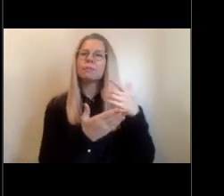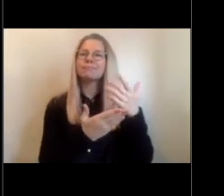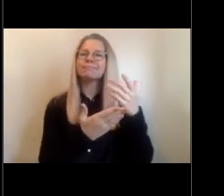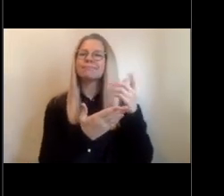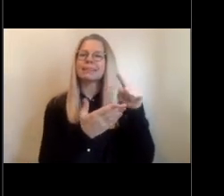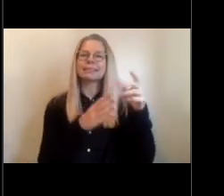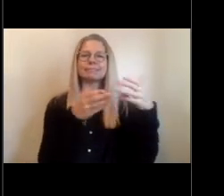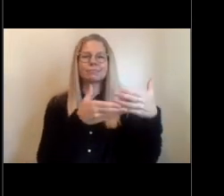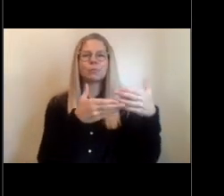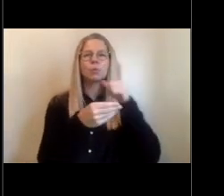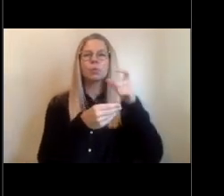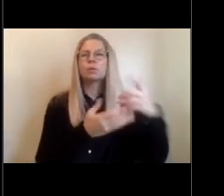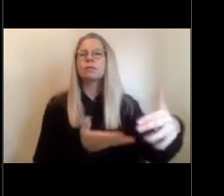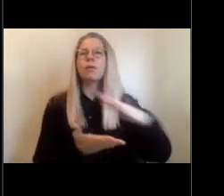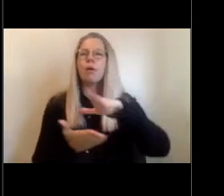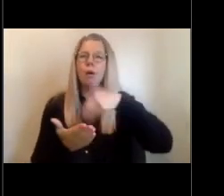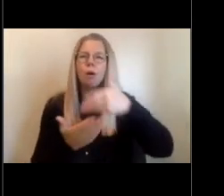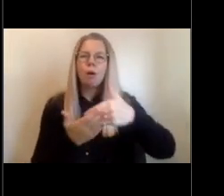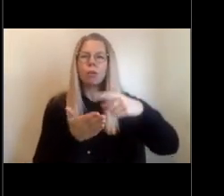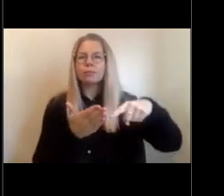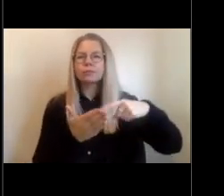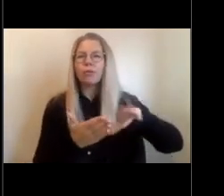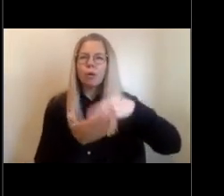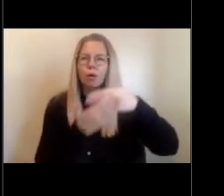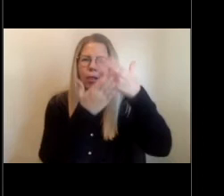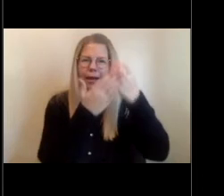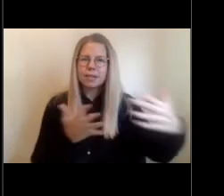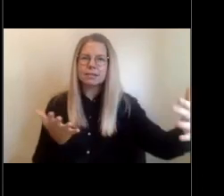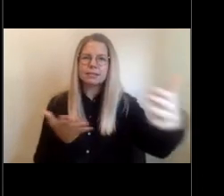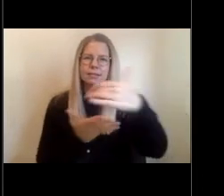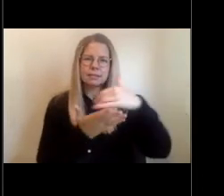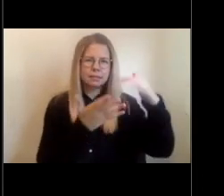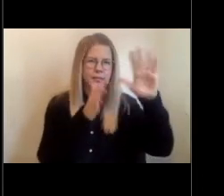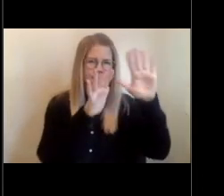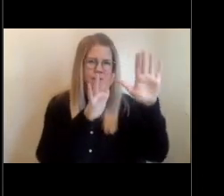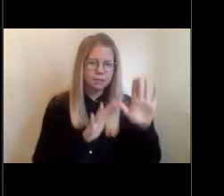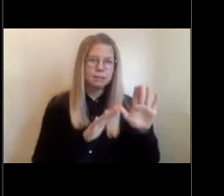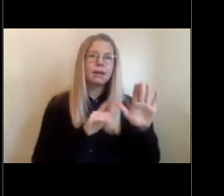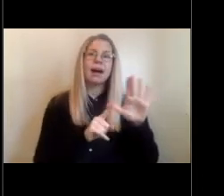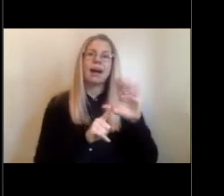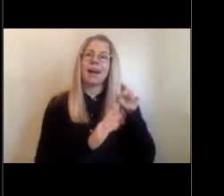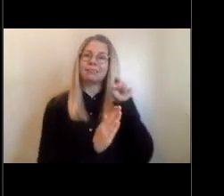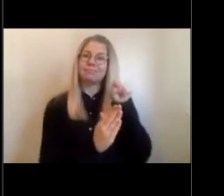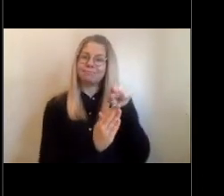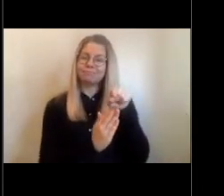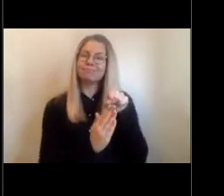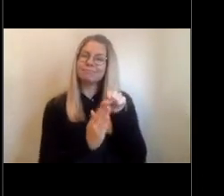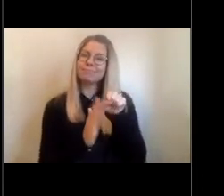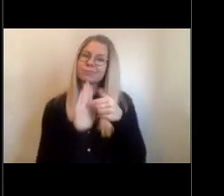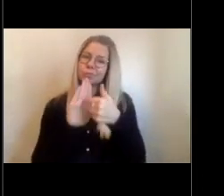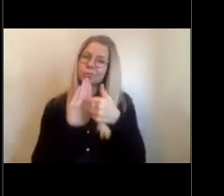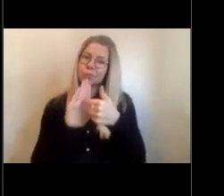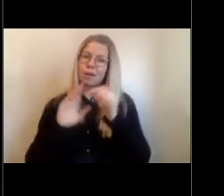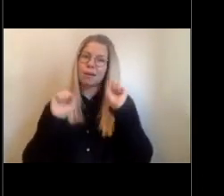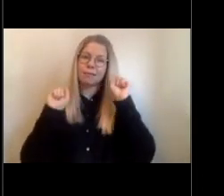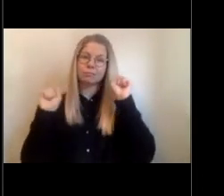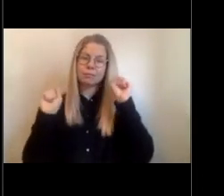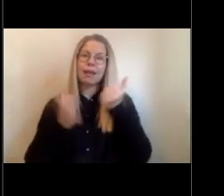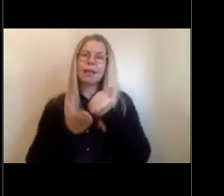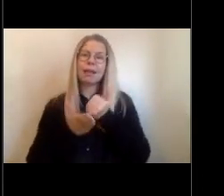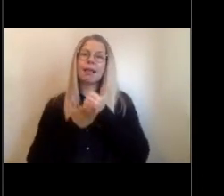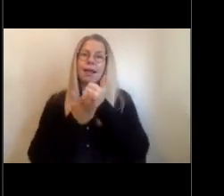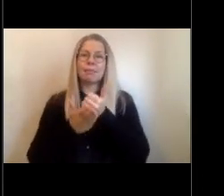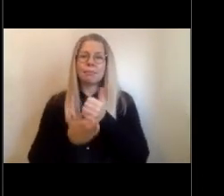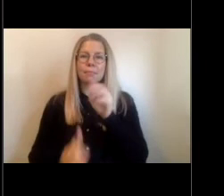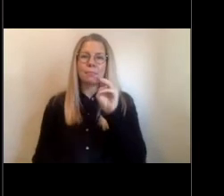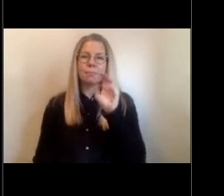we should treat patients and what we should do. And it shows that exercise is pretty helpful for mood regulation. It's to the point where it's actually a